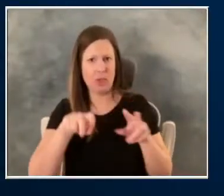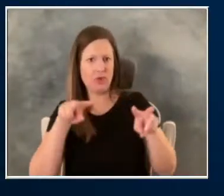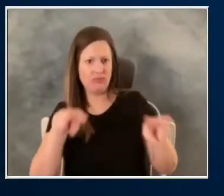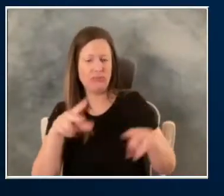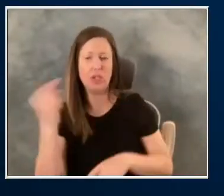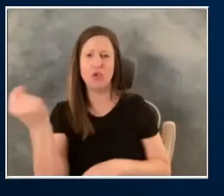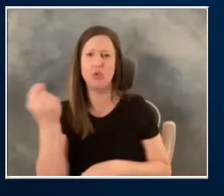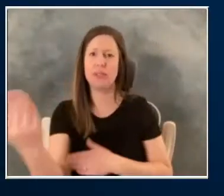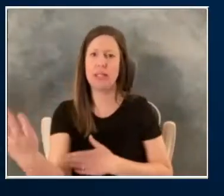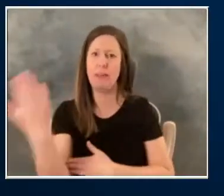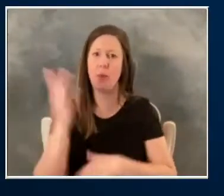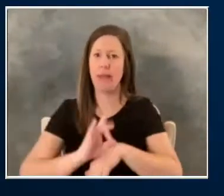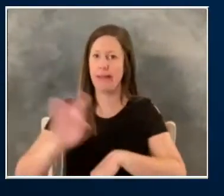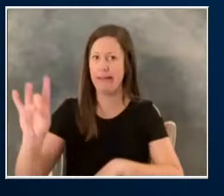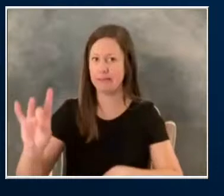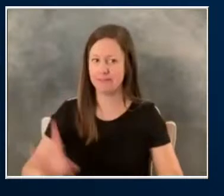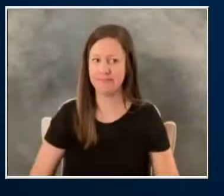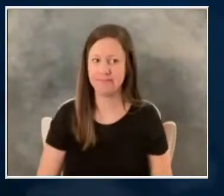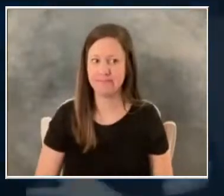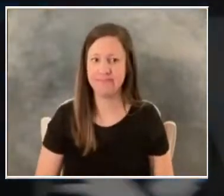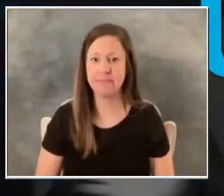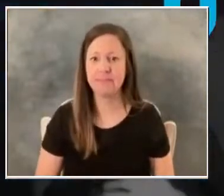8.